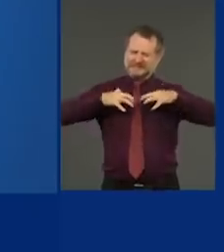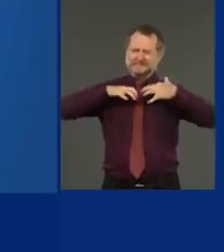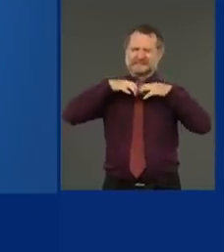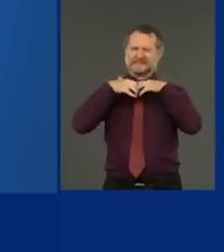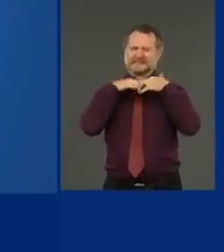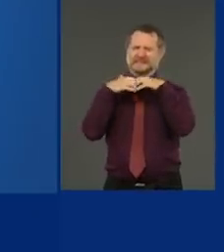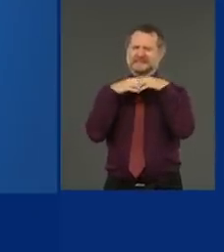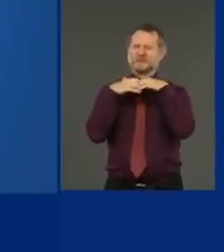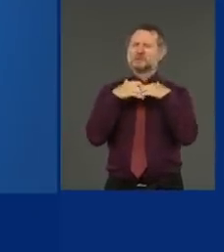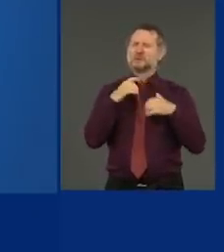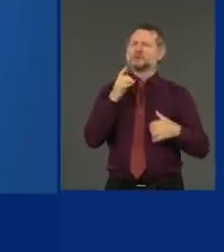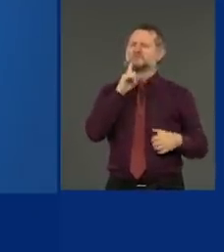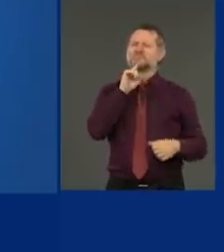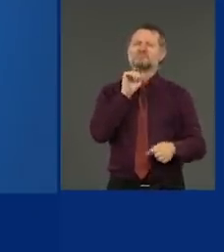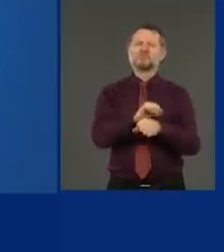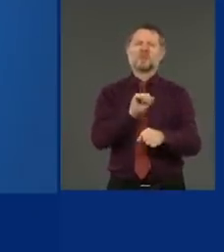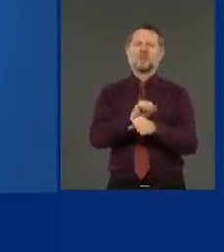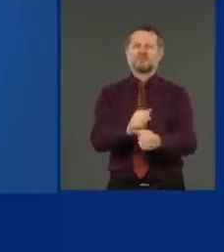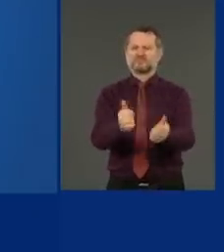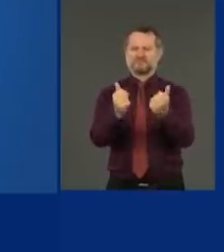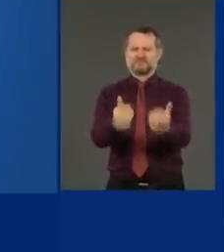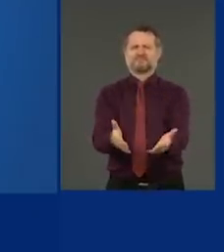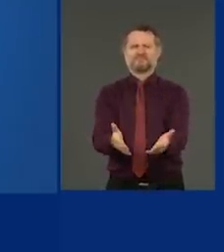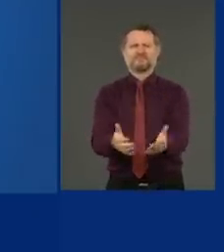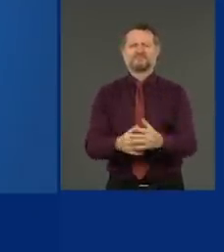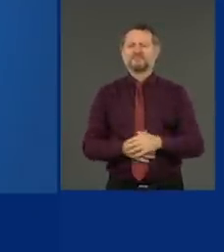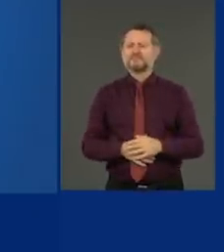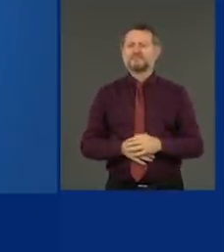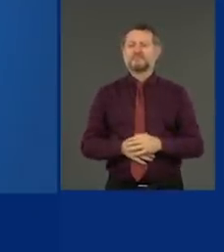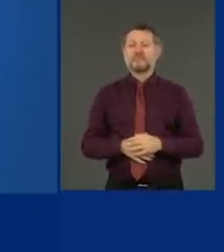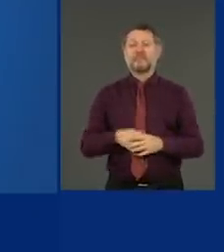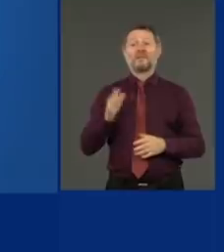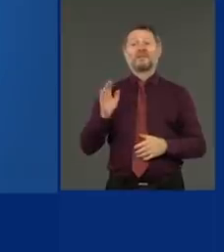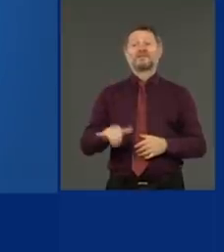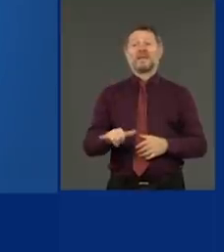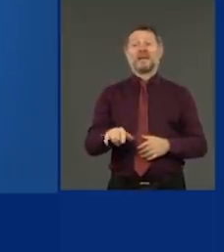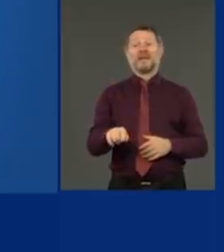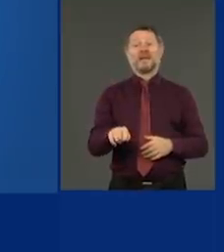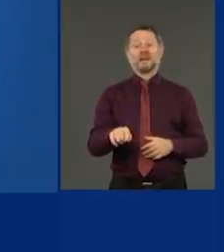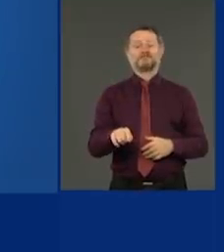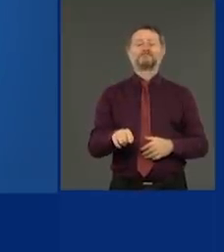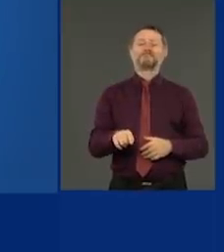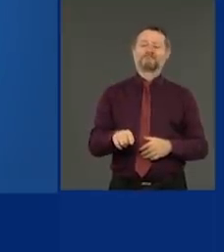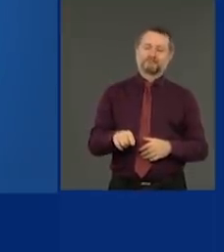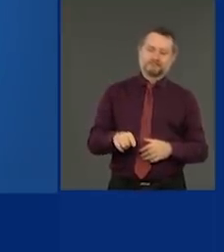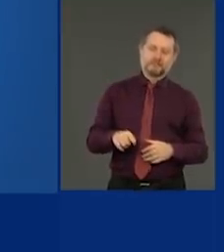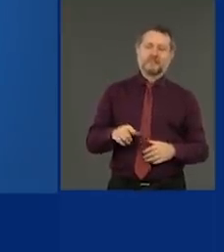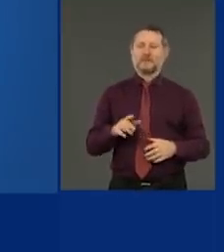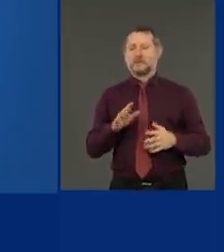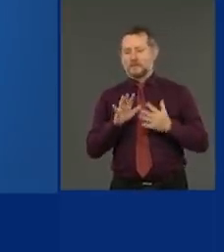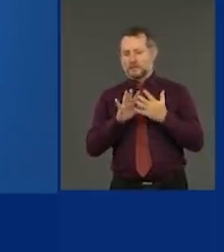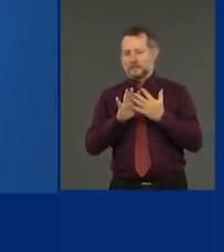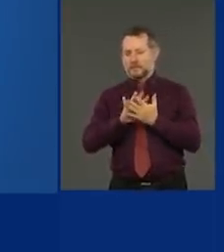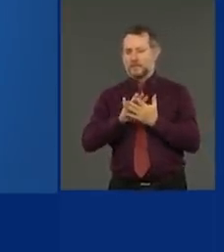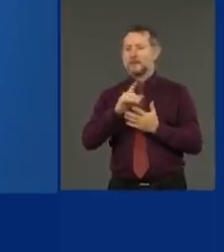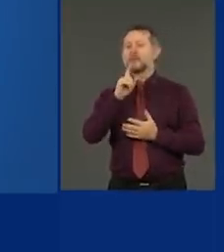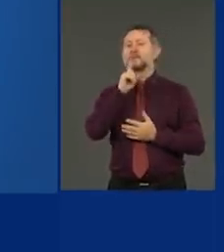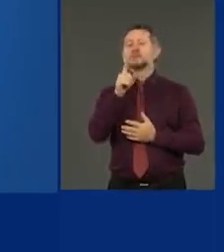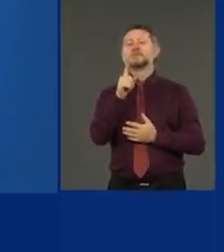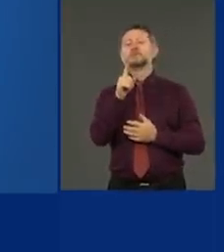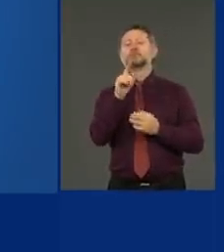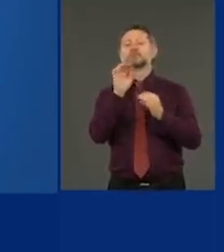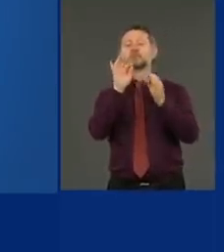That has, in some ways, distorted the